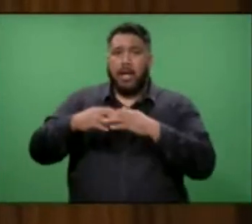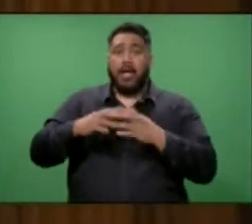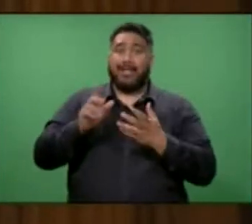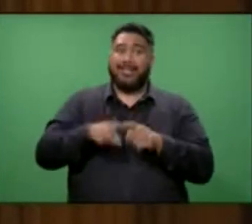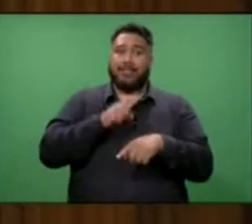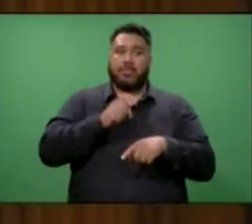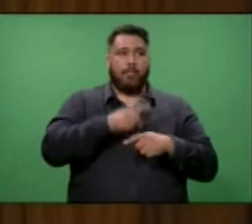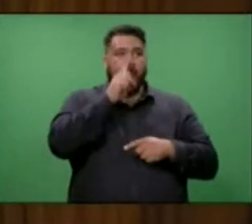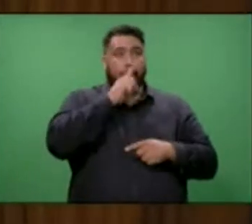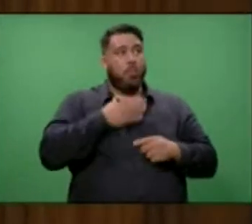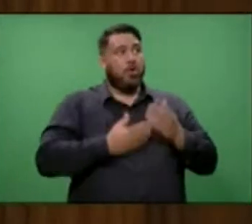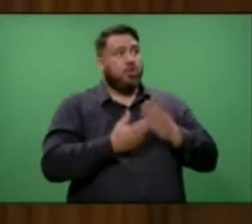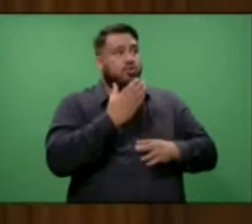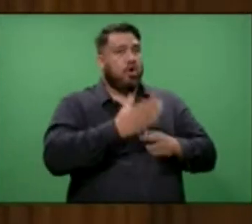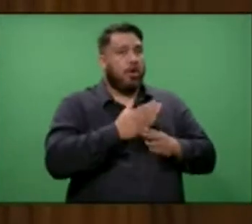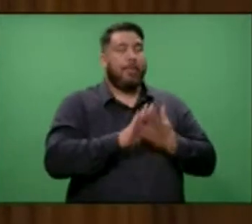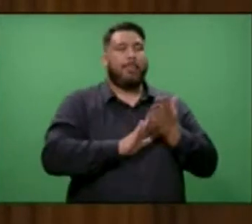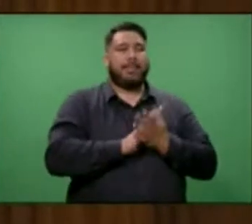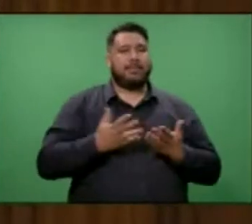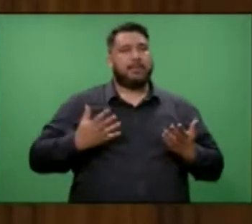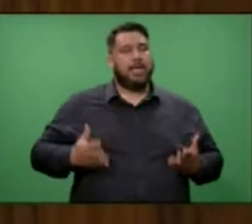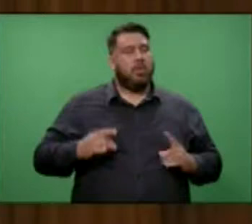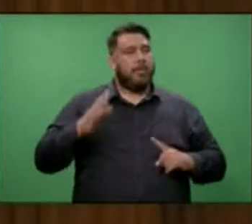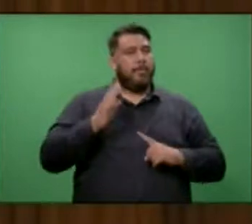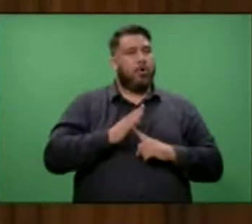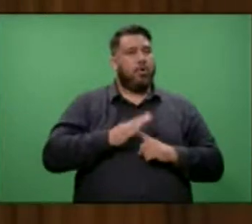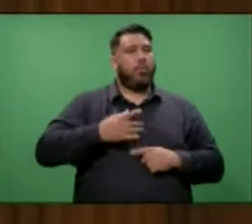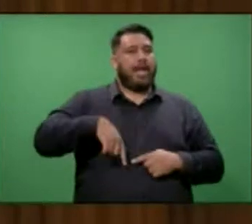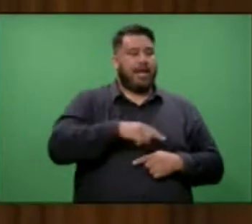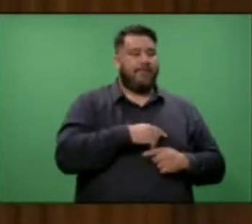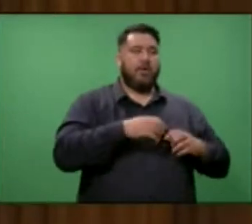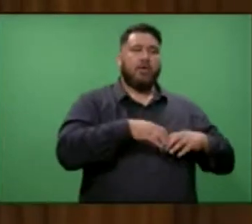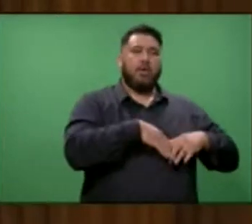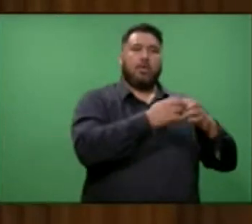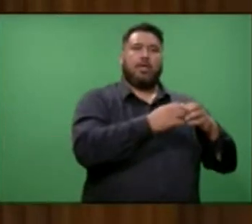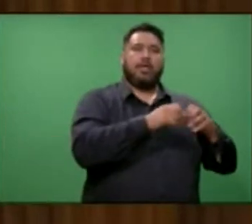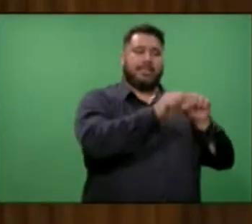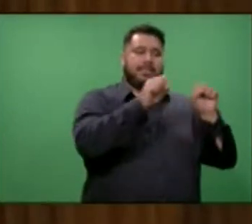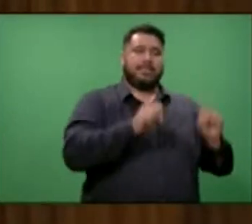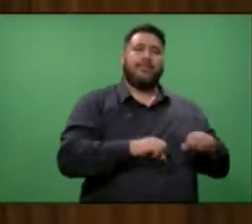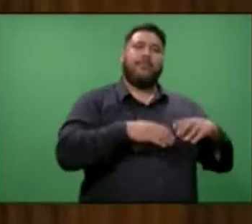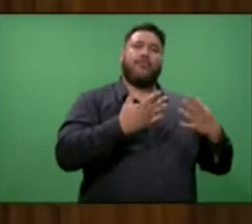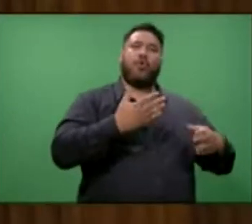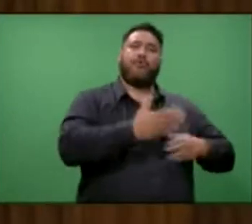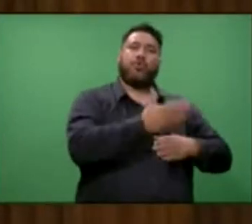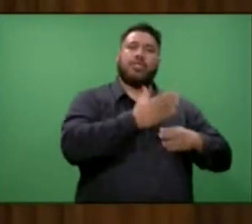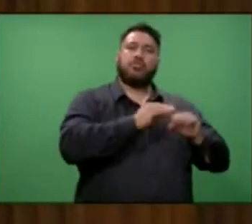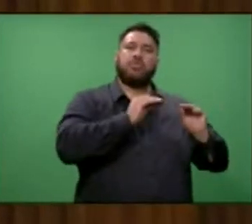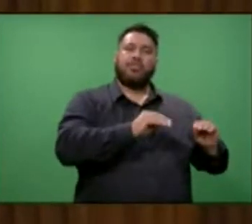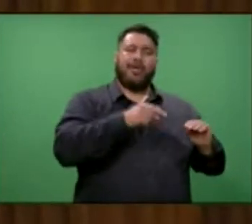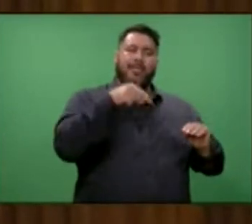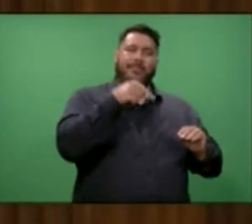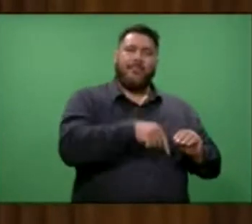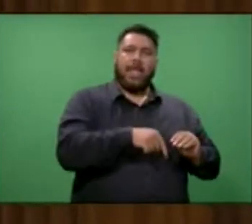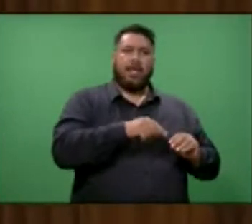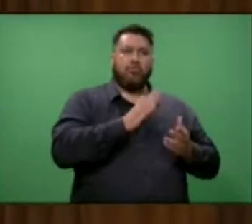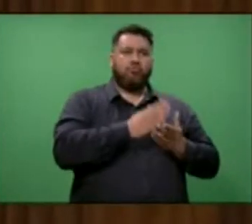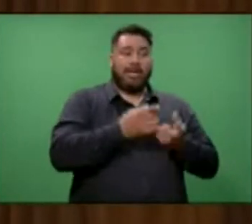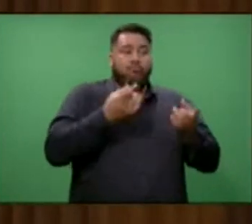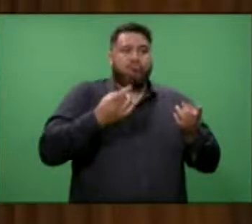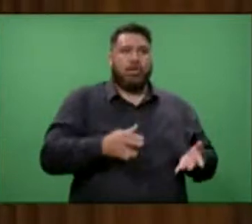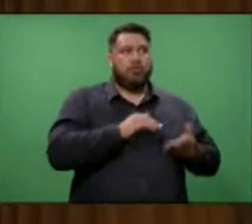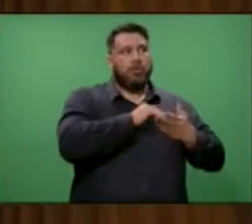it's now more important than ever that we have a vocational education system that's responsive to the needs of